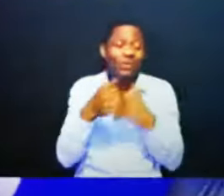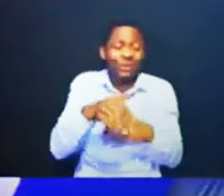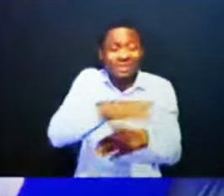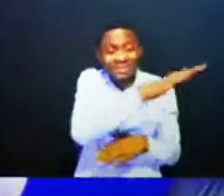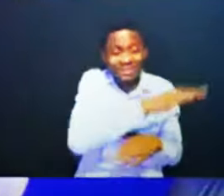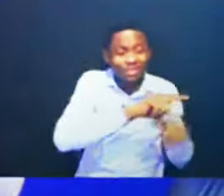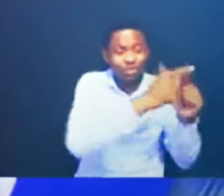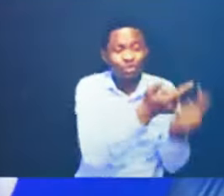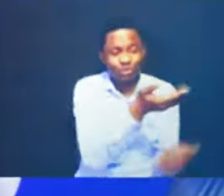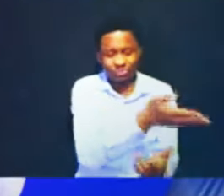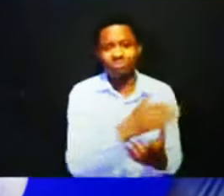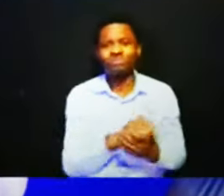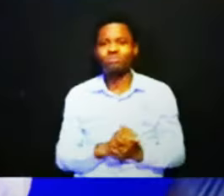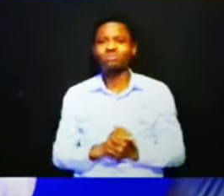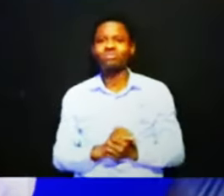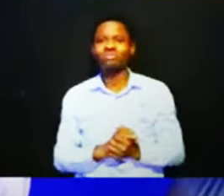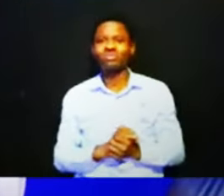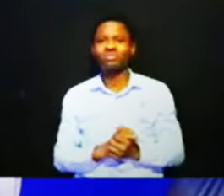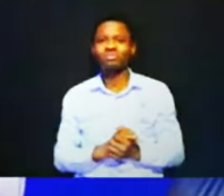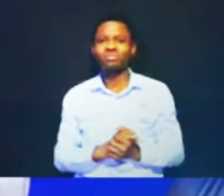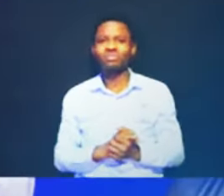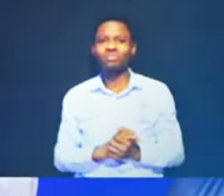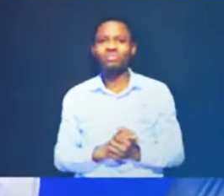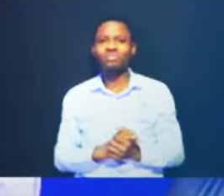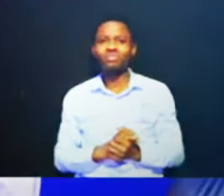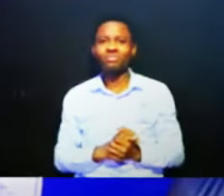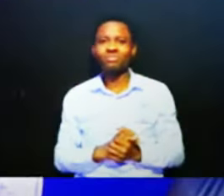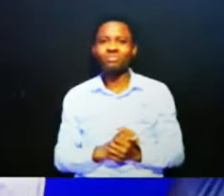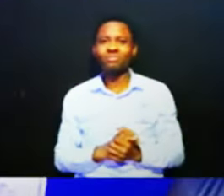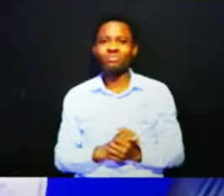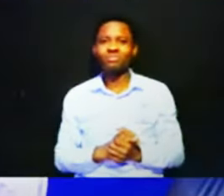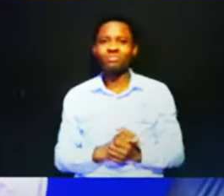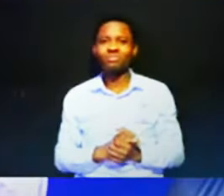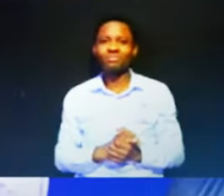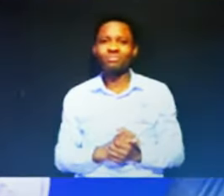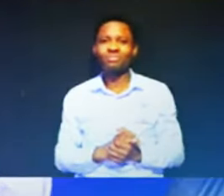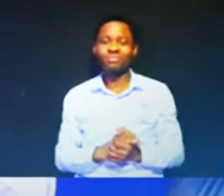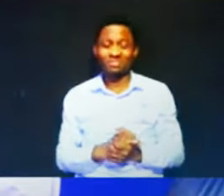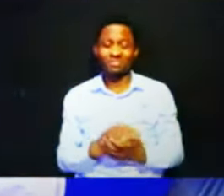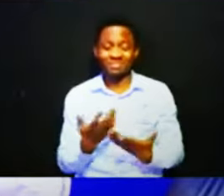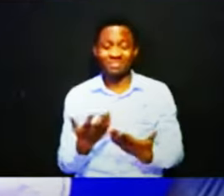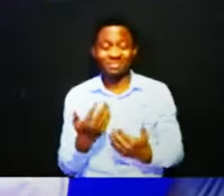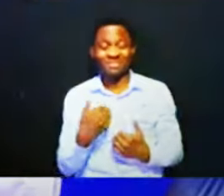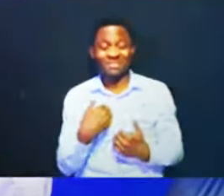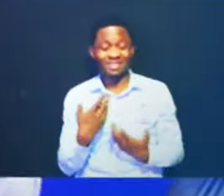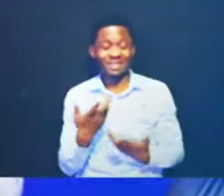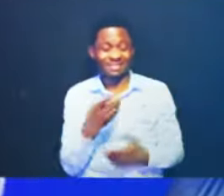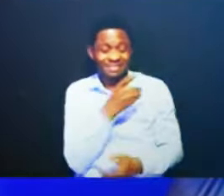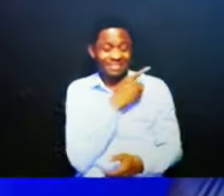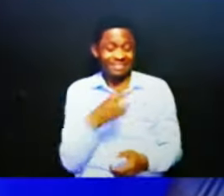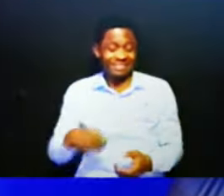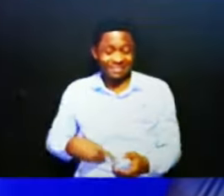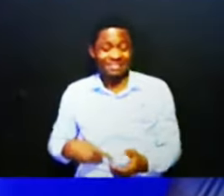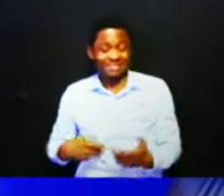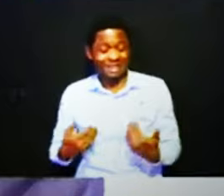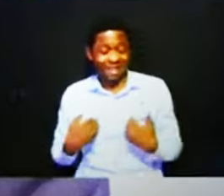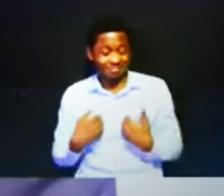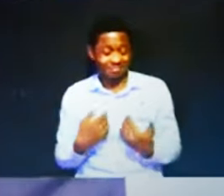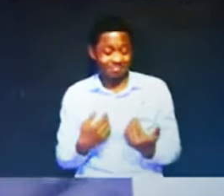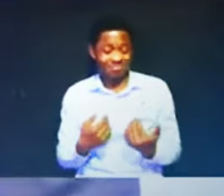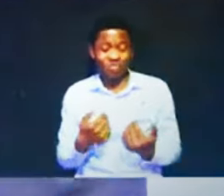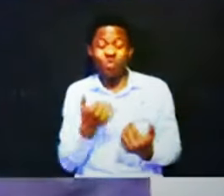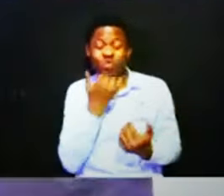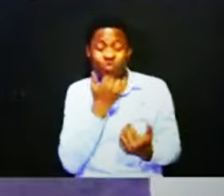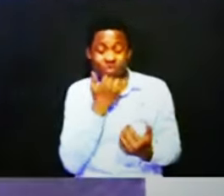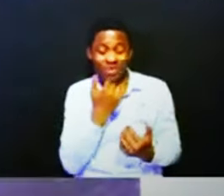wants to punish him and Israel. And then he chose the one that God had. You say, let me fall